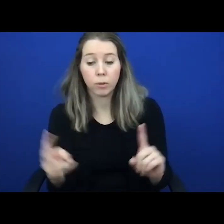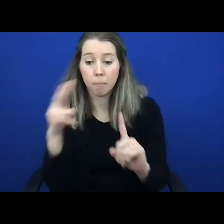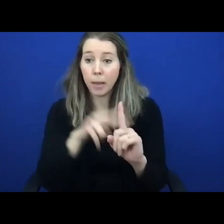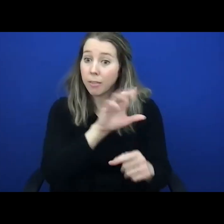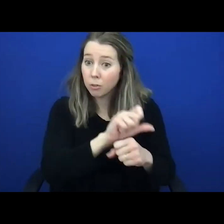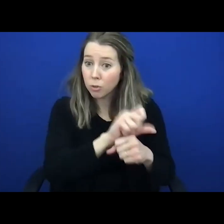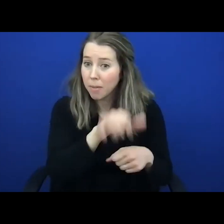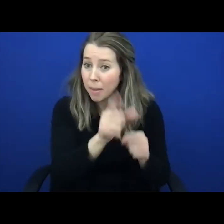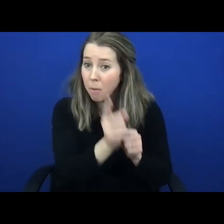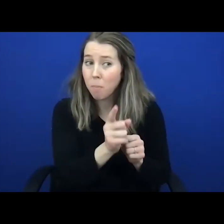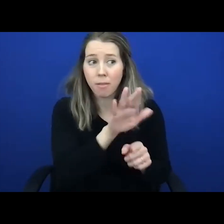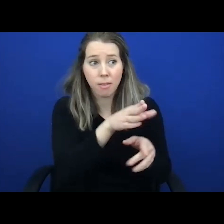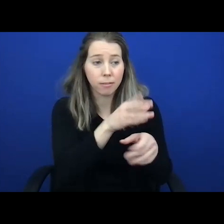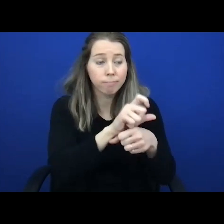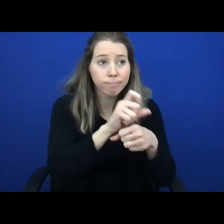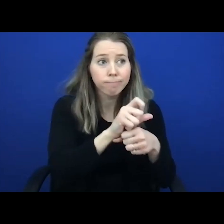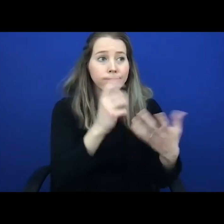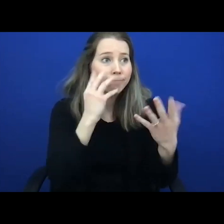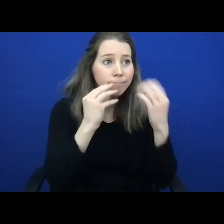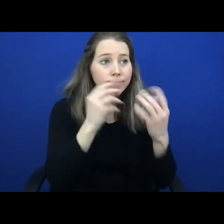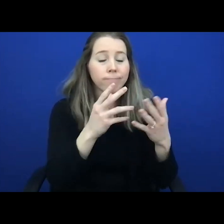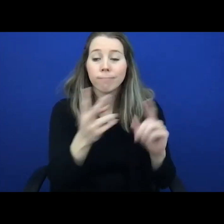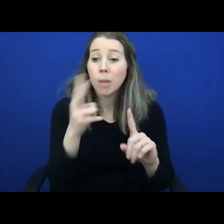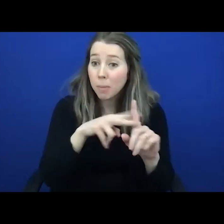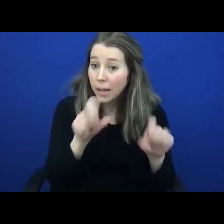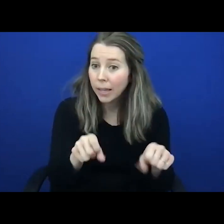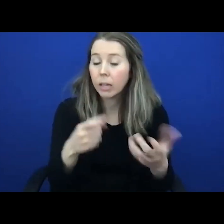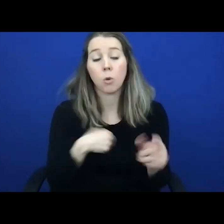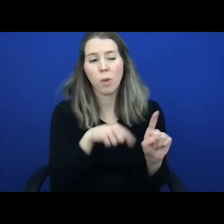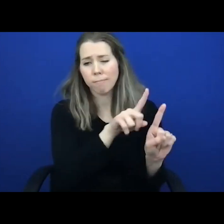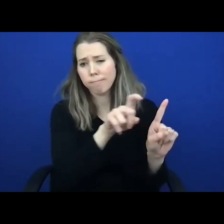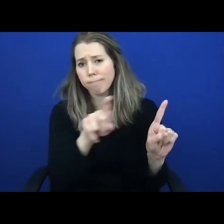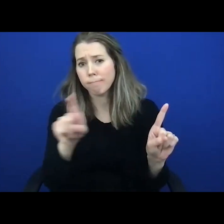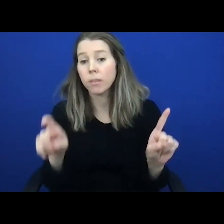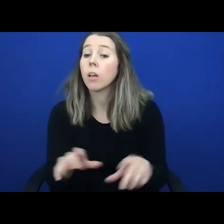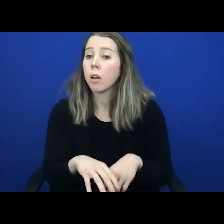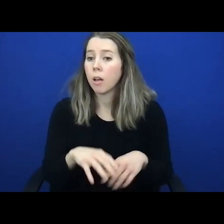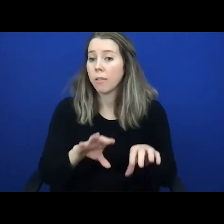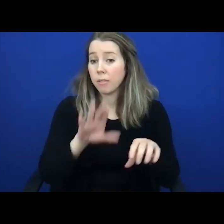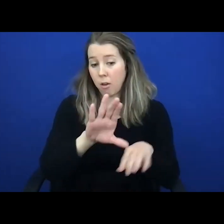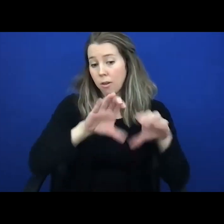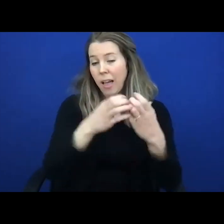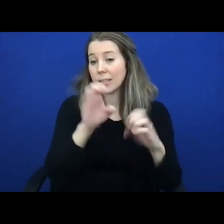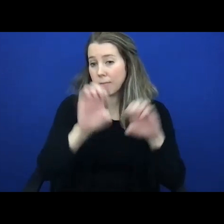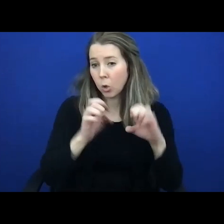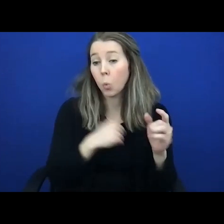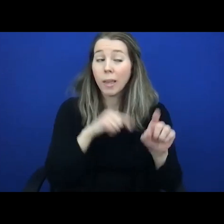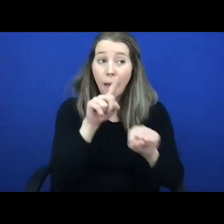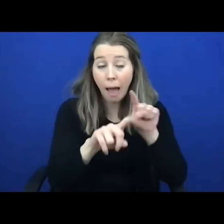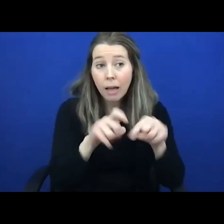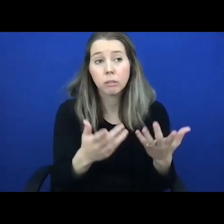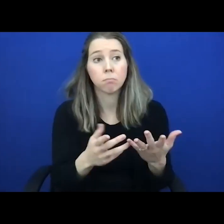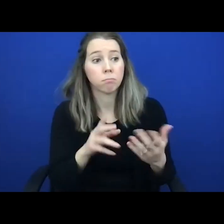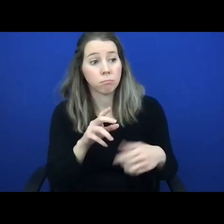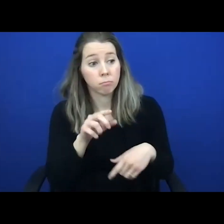moment, to their profession, right? And we ask them about that on the end of course evaluations. We ask them about, can you